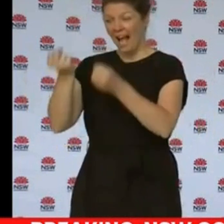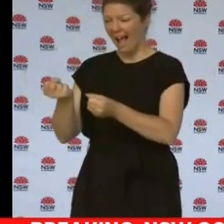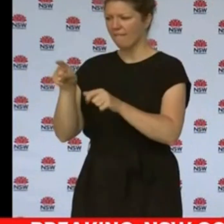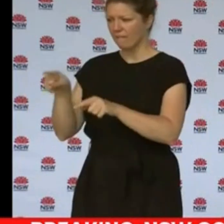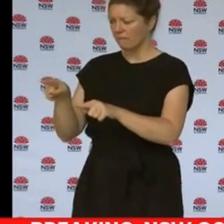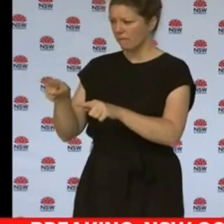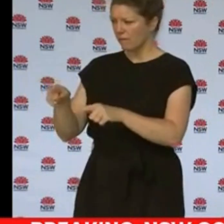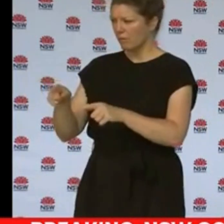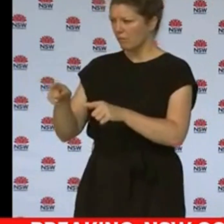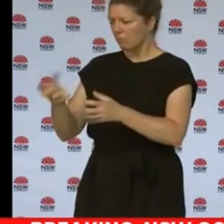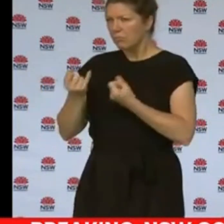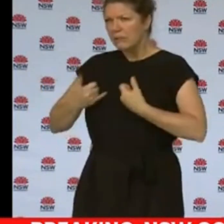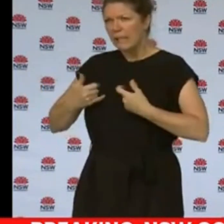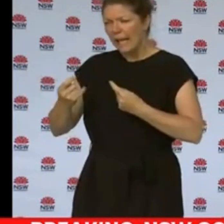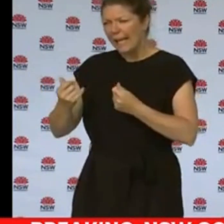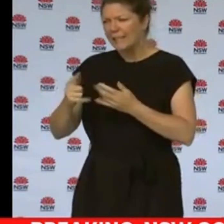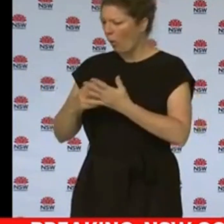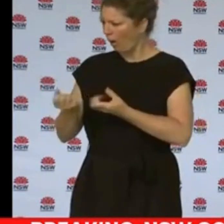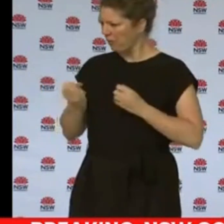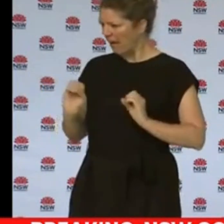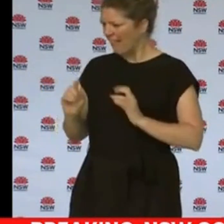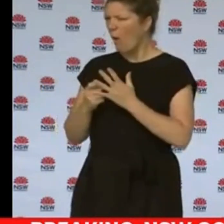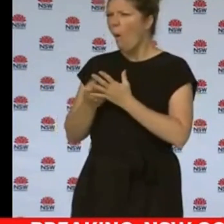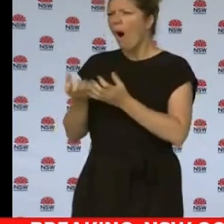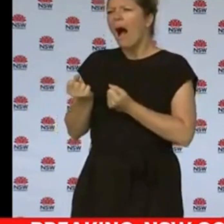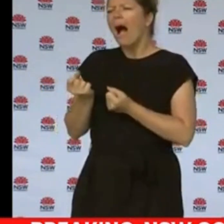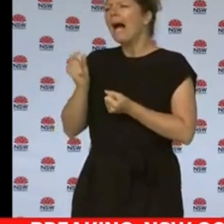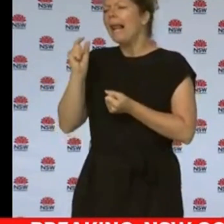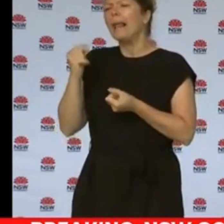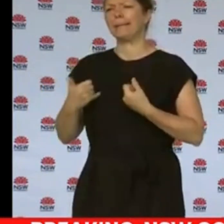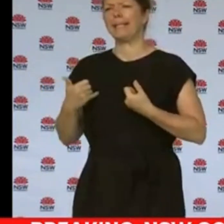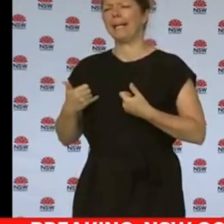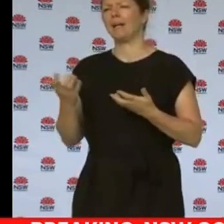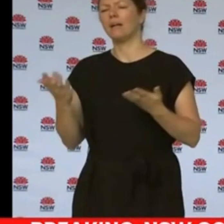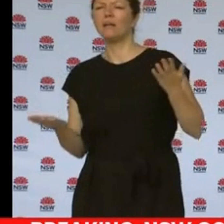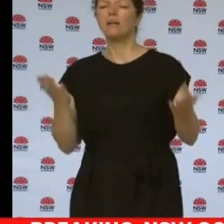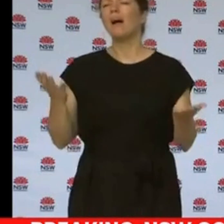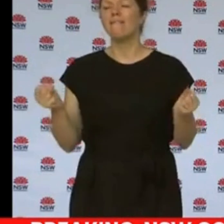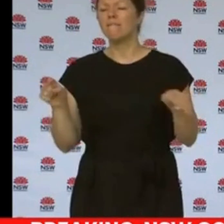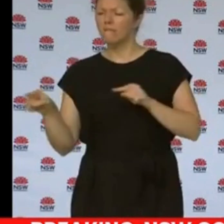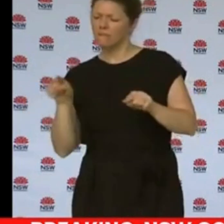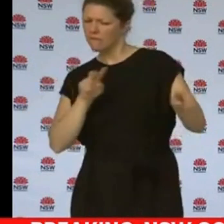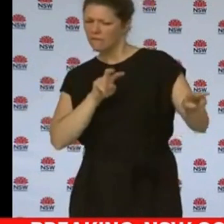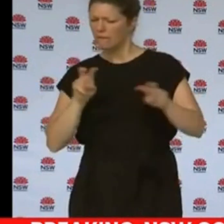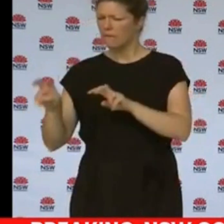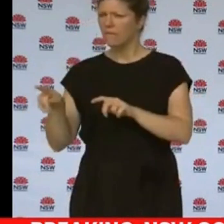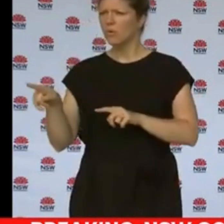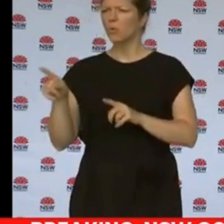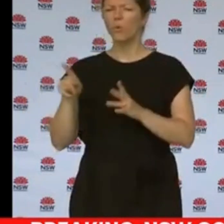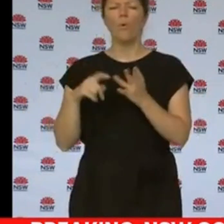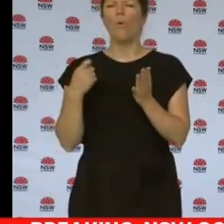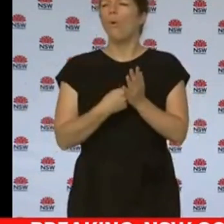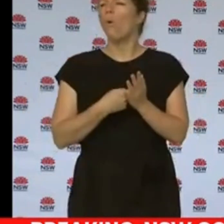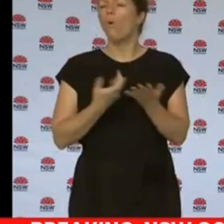in the community that's been vaccinated. And what the studies report are various endpoints, such as how